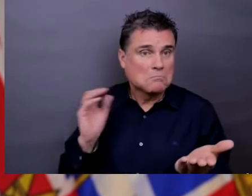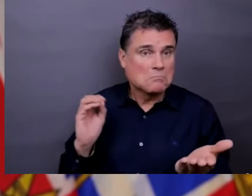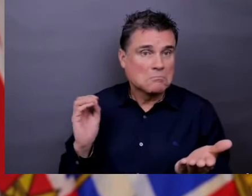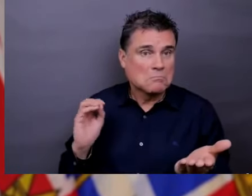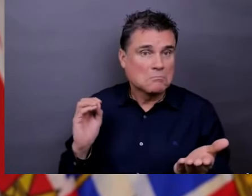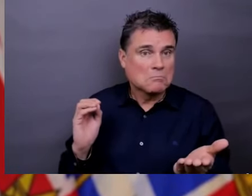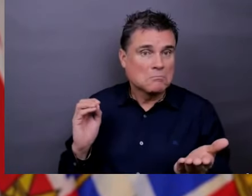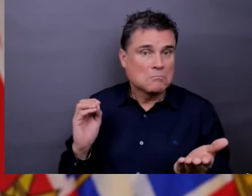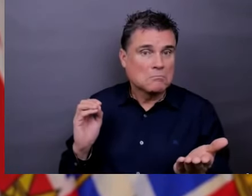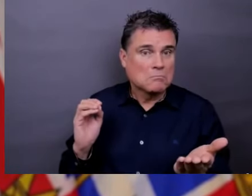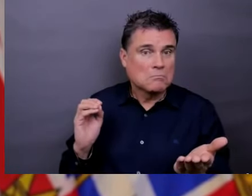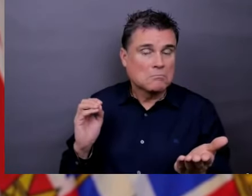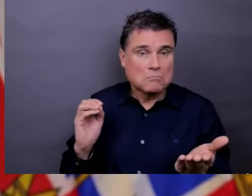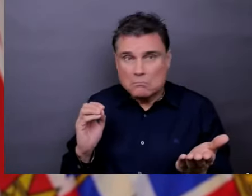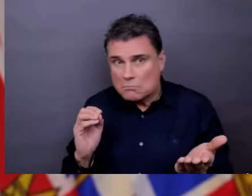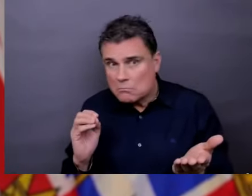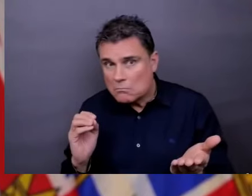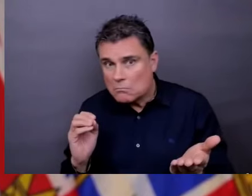Dominique, are you there?